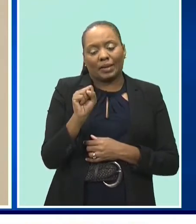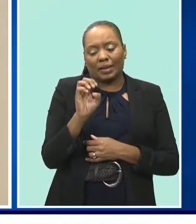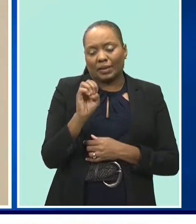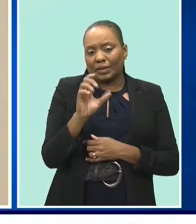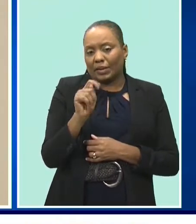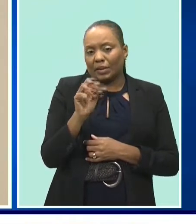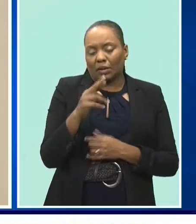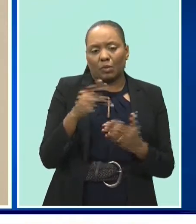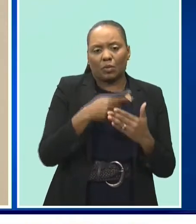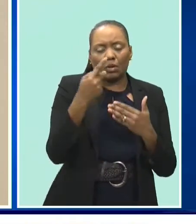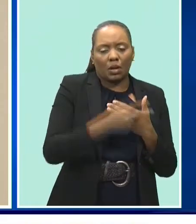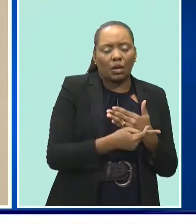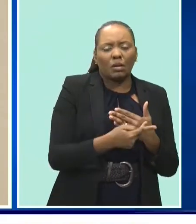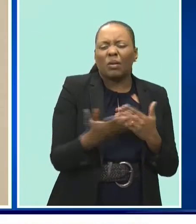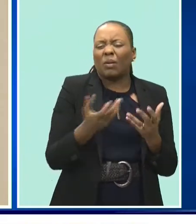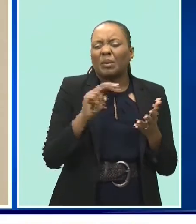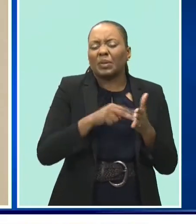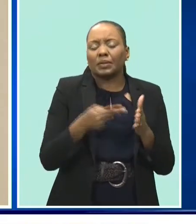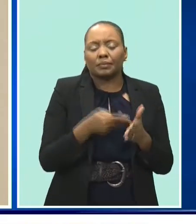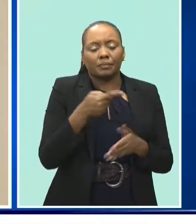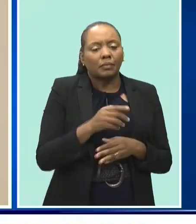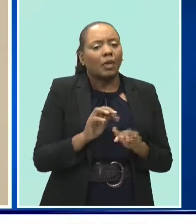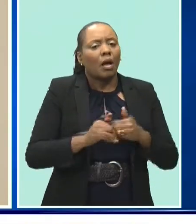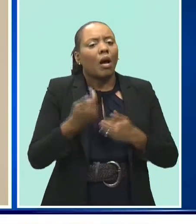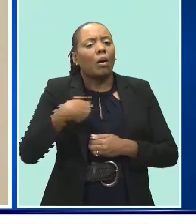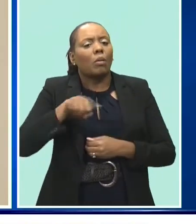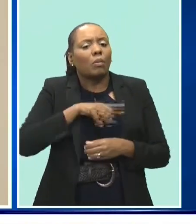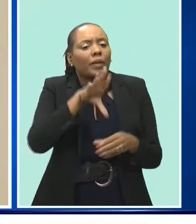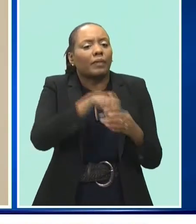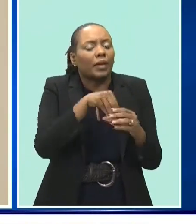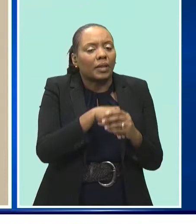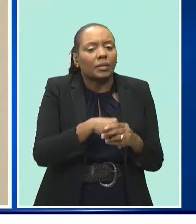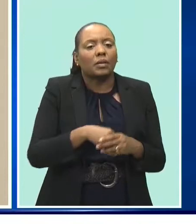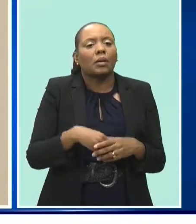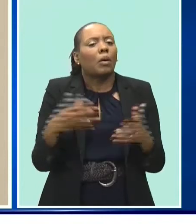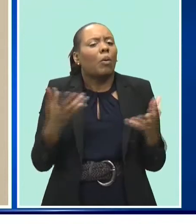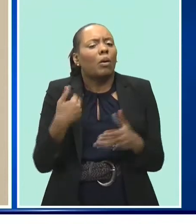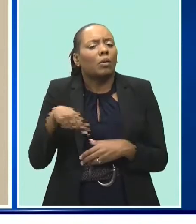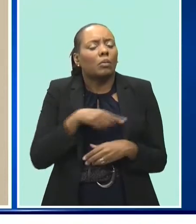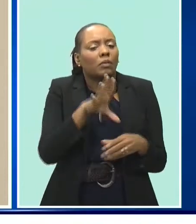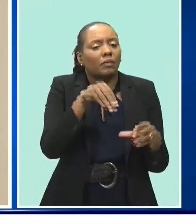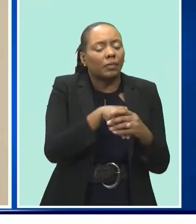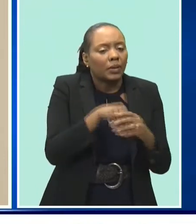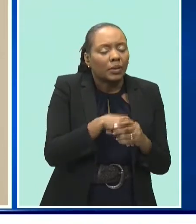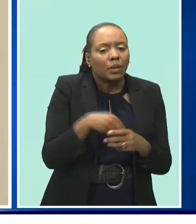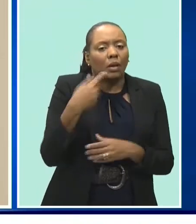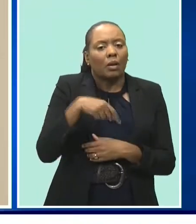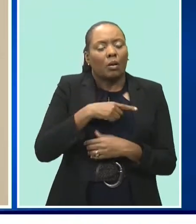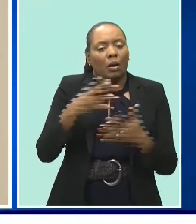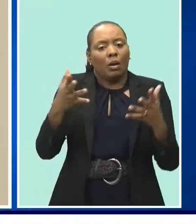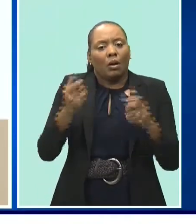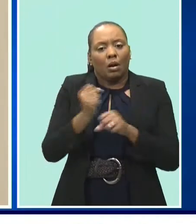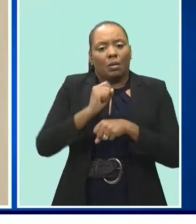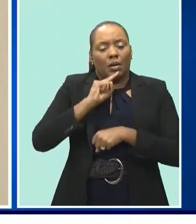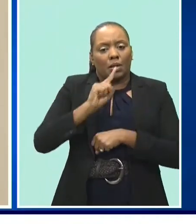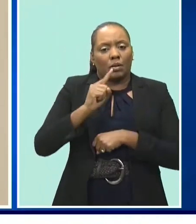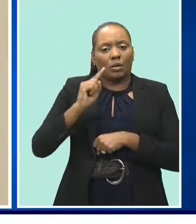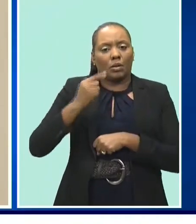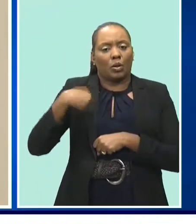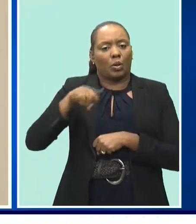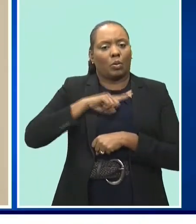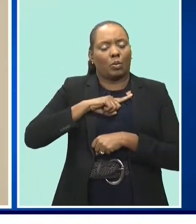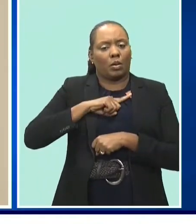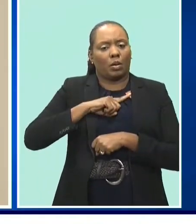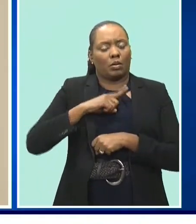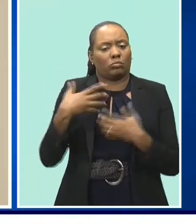most of where we invest and how we invest is about the climate crisis and is about increasing resilience to natural disaster. It